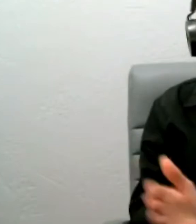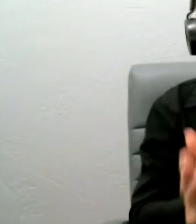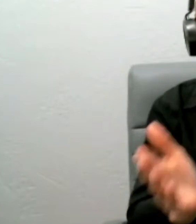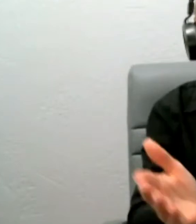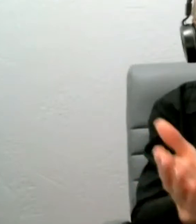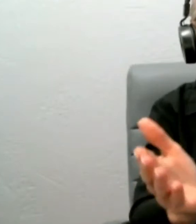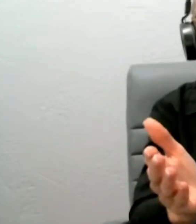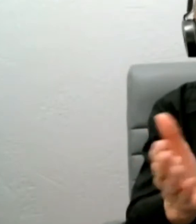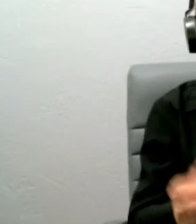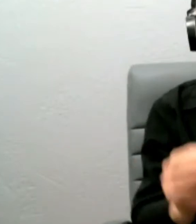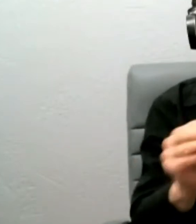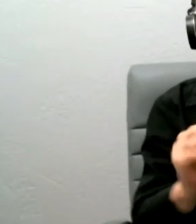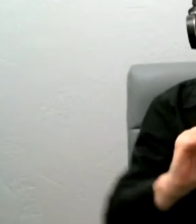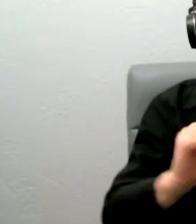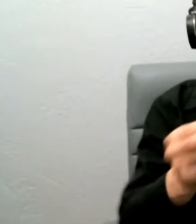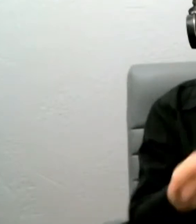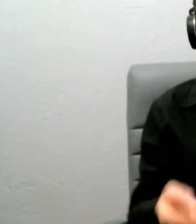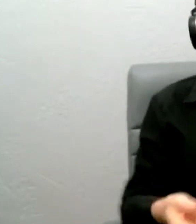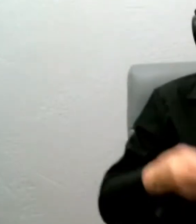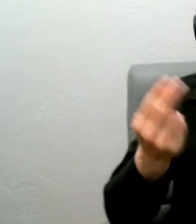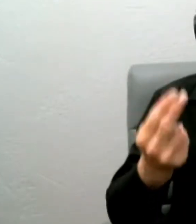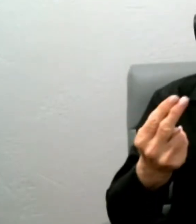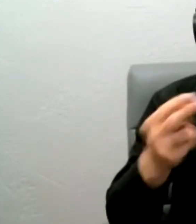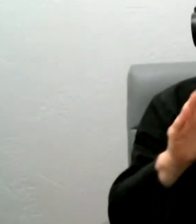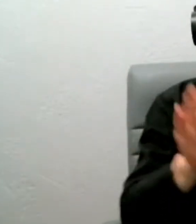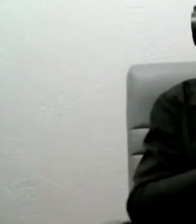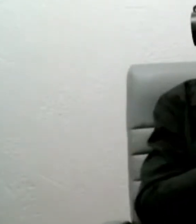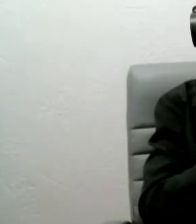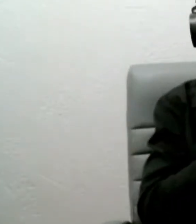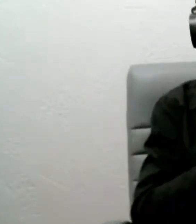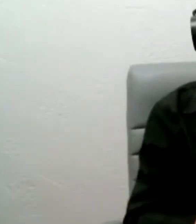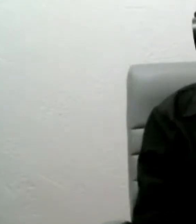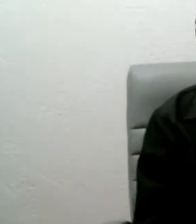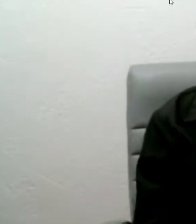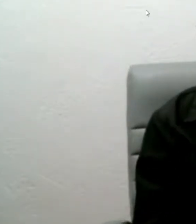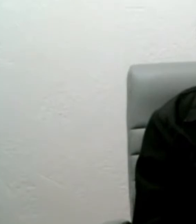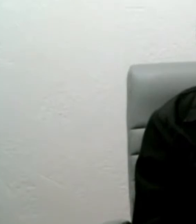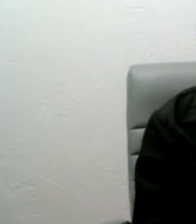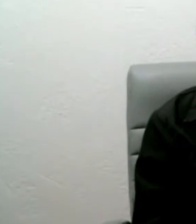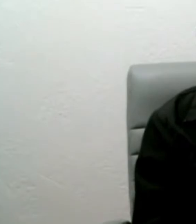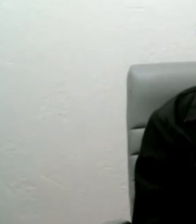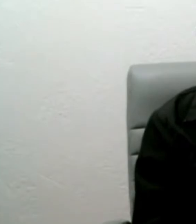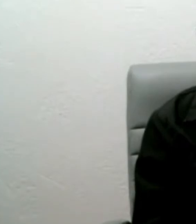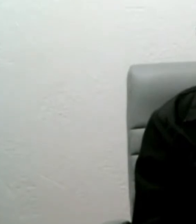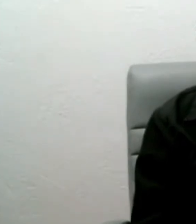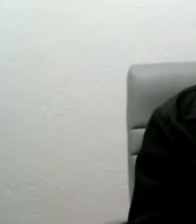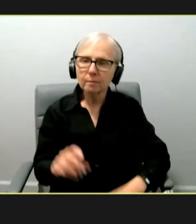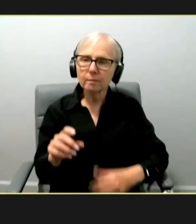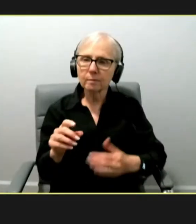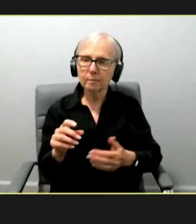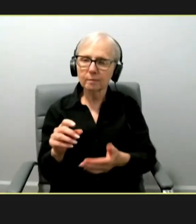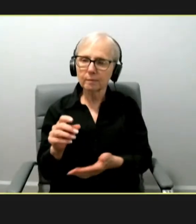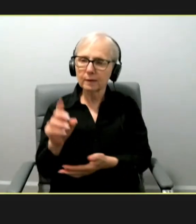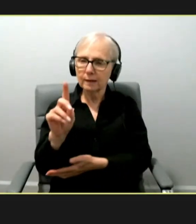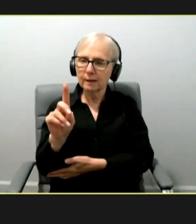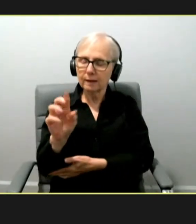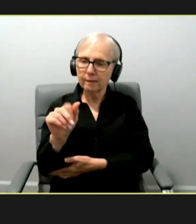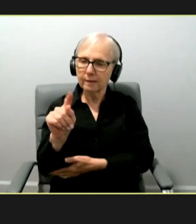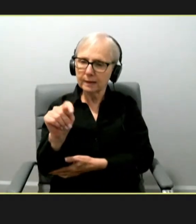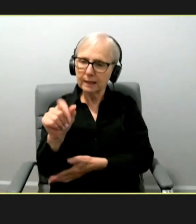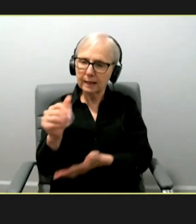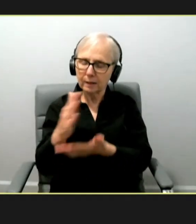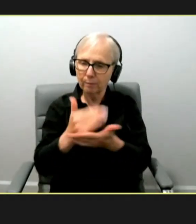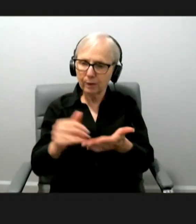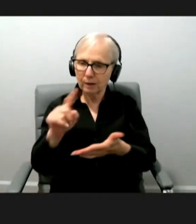those booster numbers higher in Colorado? Take the data part of that question.